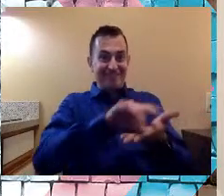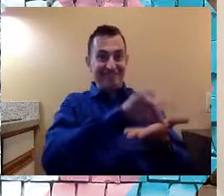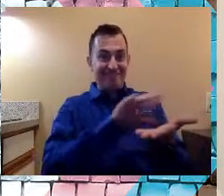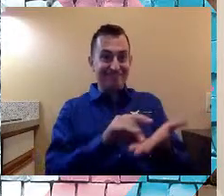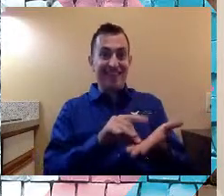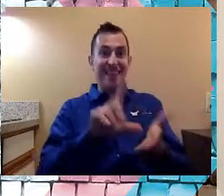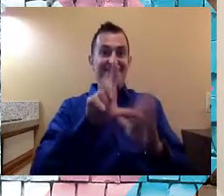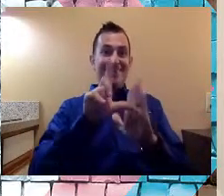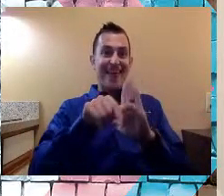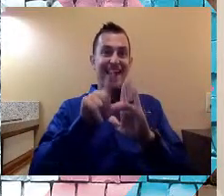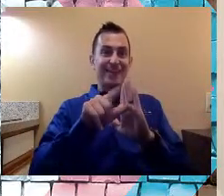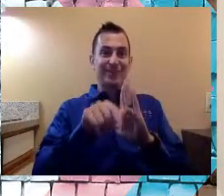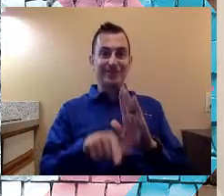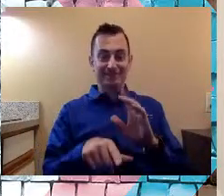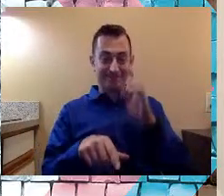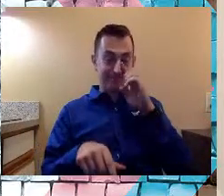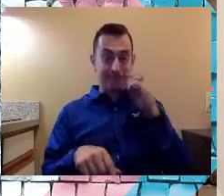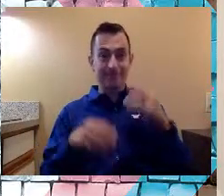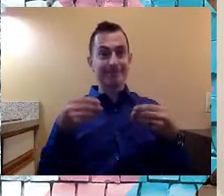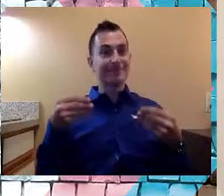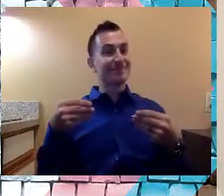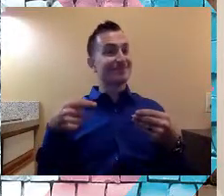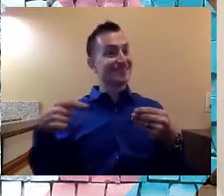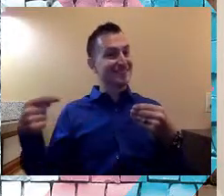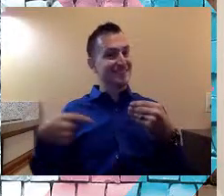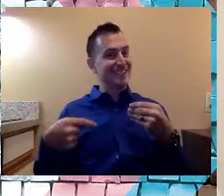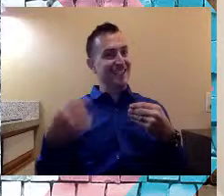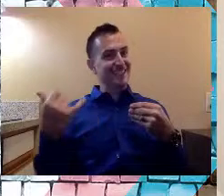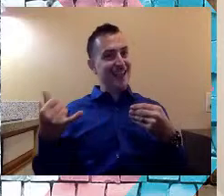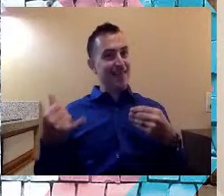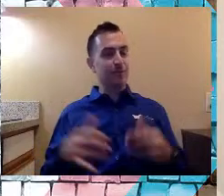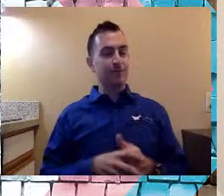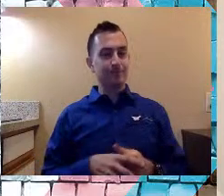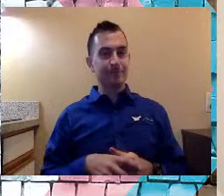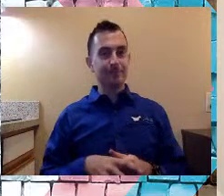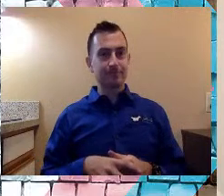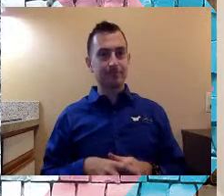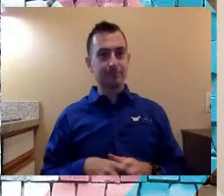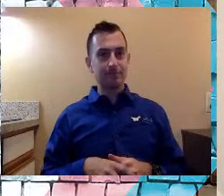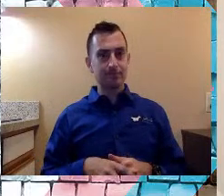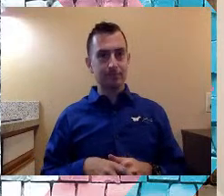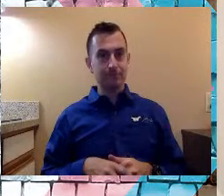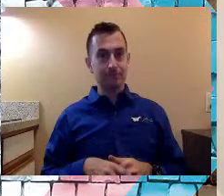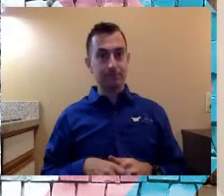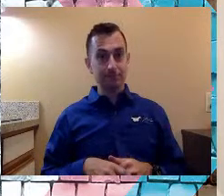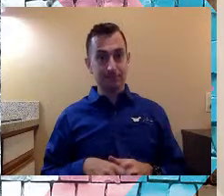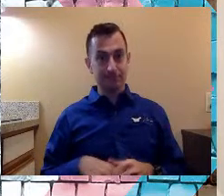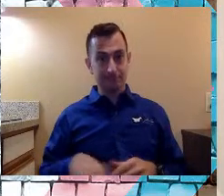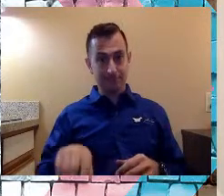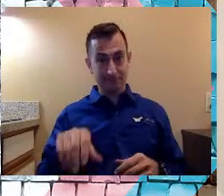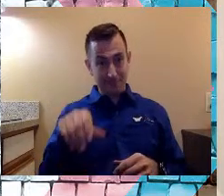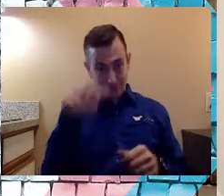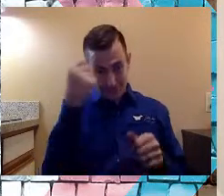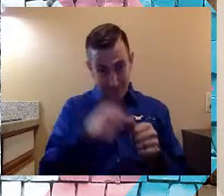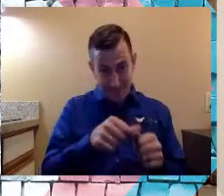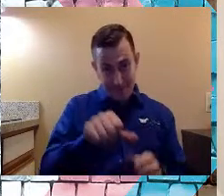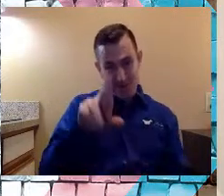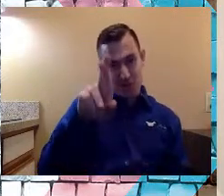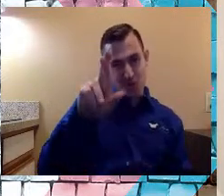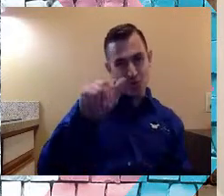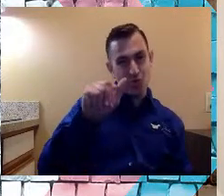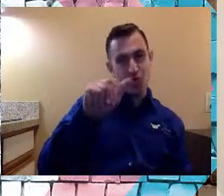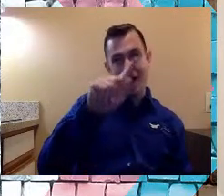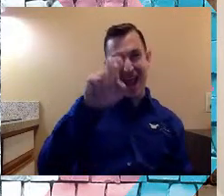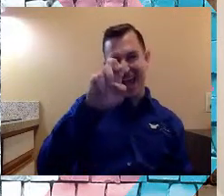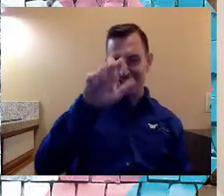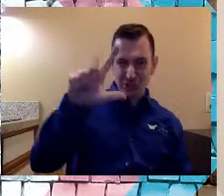So as you see, I've added some yellow. So if you remember, we called it a razzle dazzle recycled